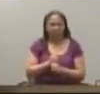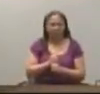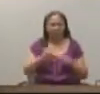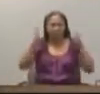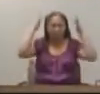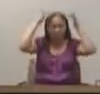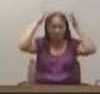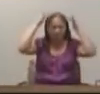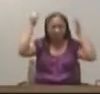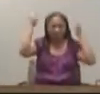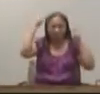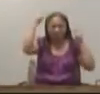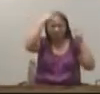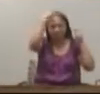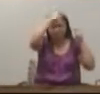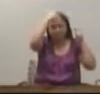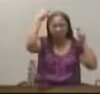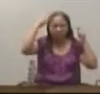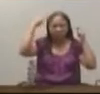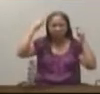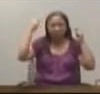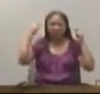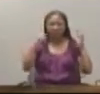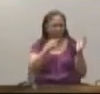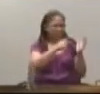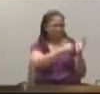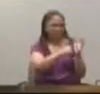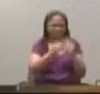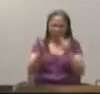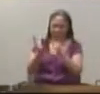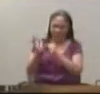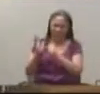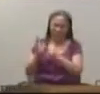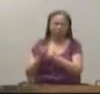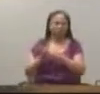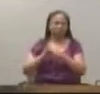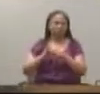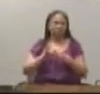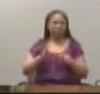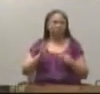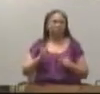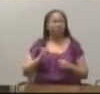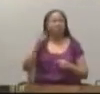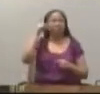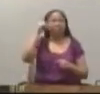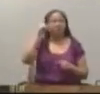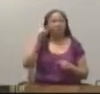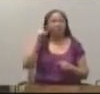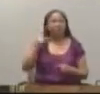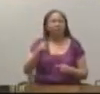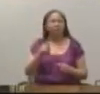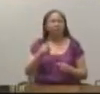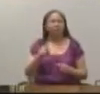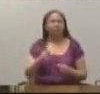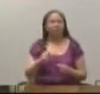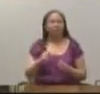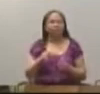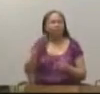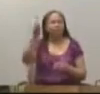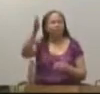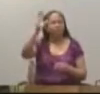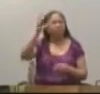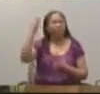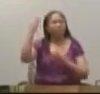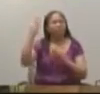thorns and the steel that went through his hands? A God that can